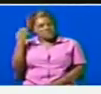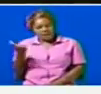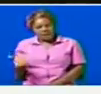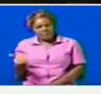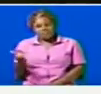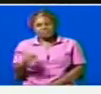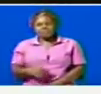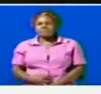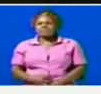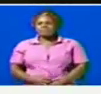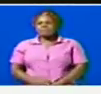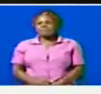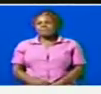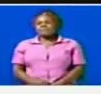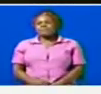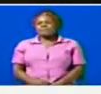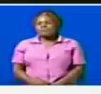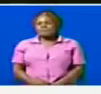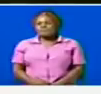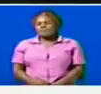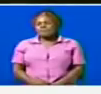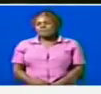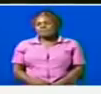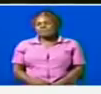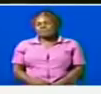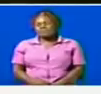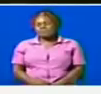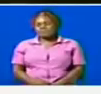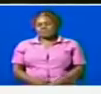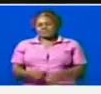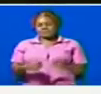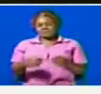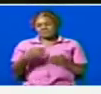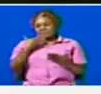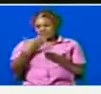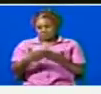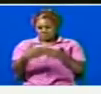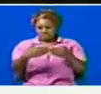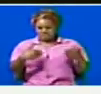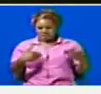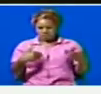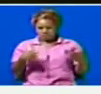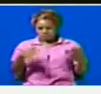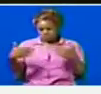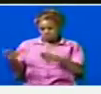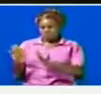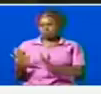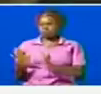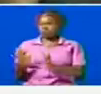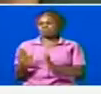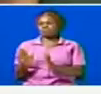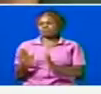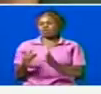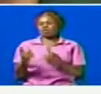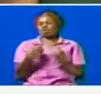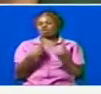in this part of the county, this part of the country. All right, Duncan. Also, just before I let you go, let's